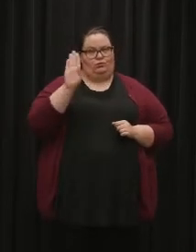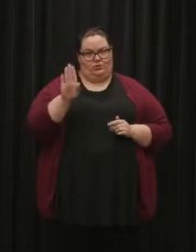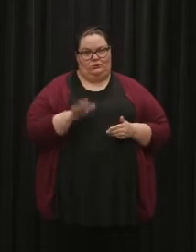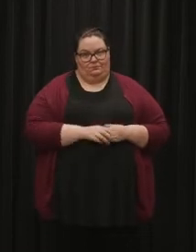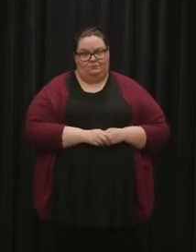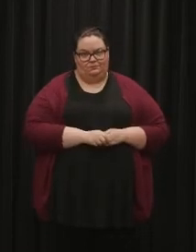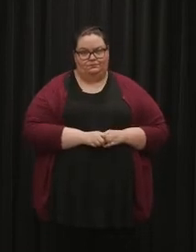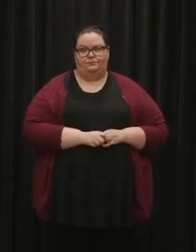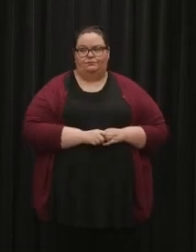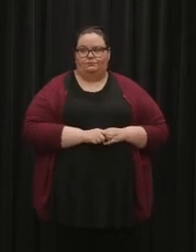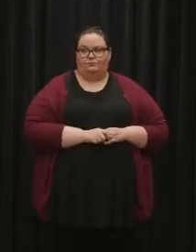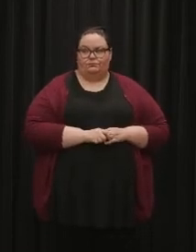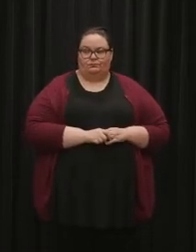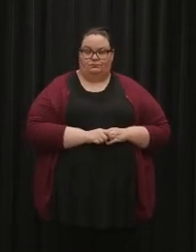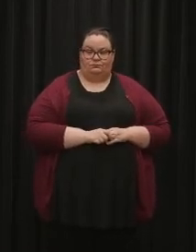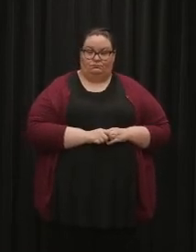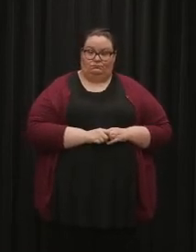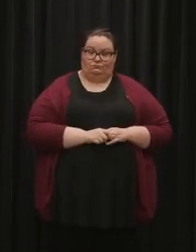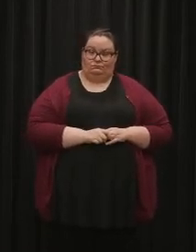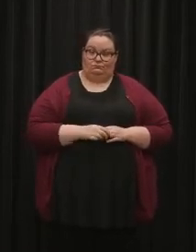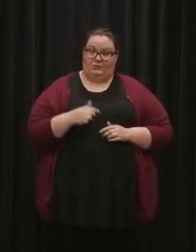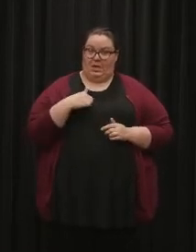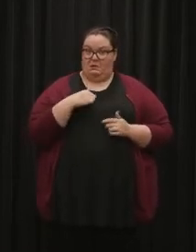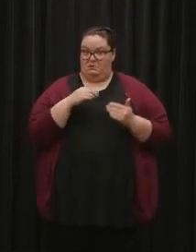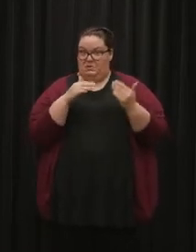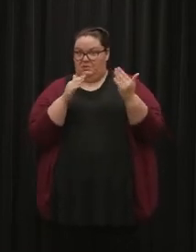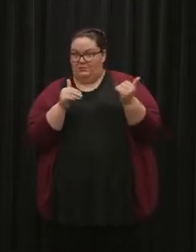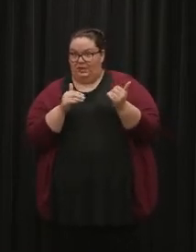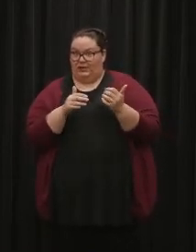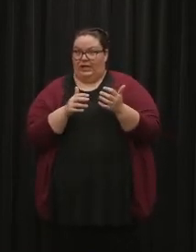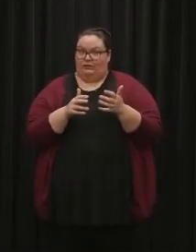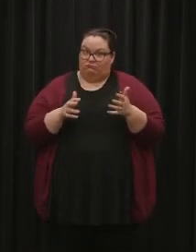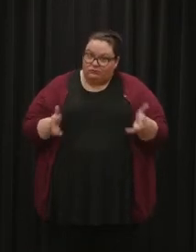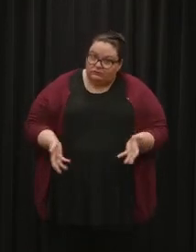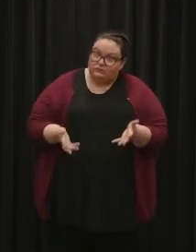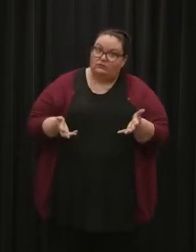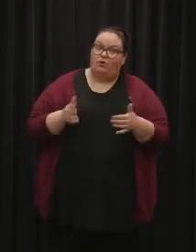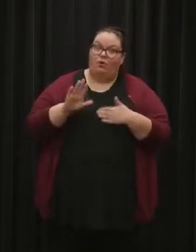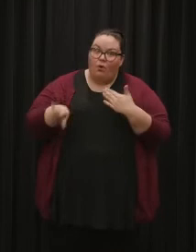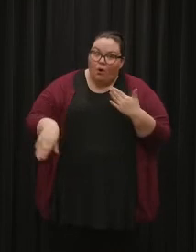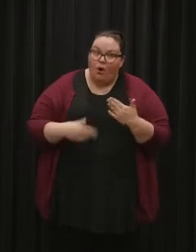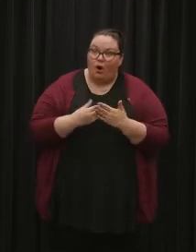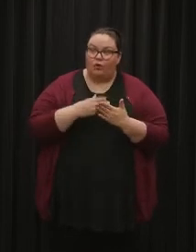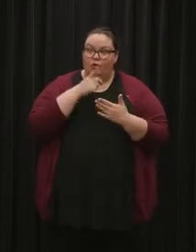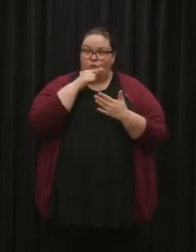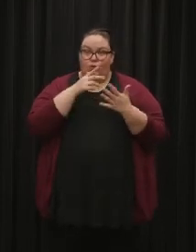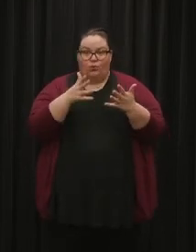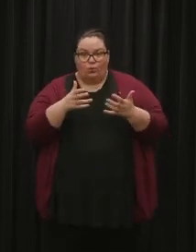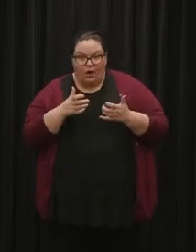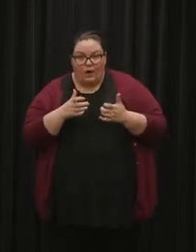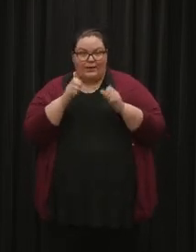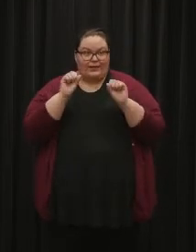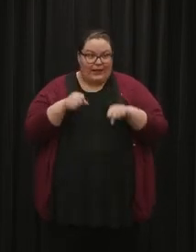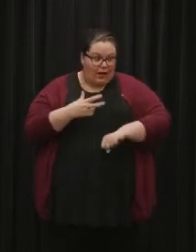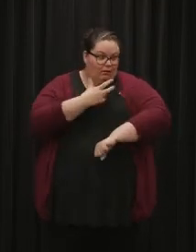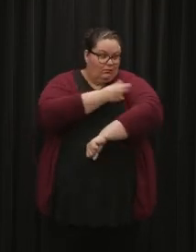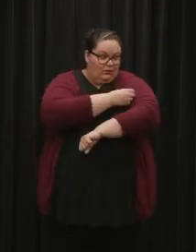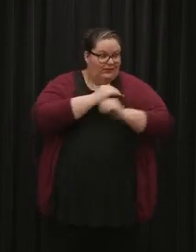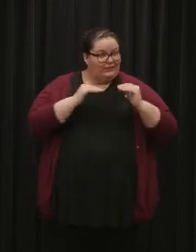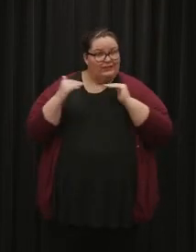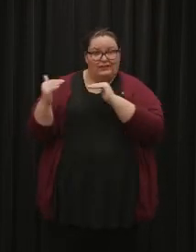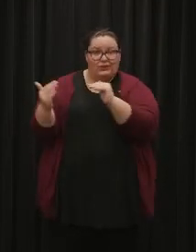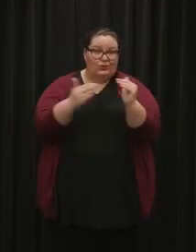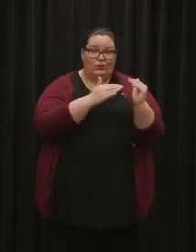So I would anticipate and insist that everyone is treated equally and based